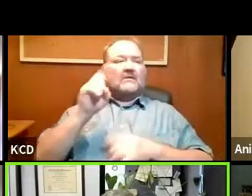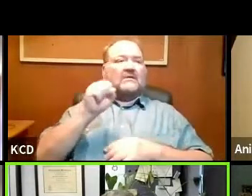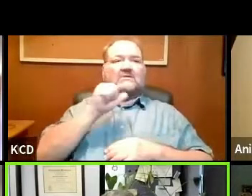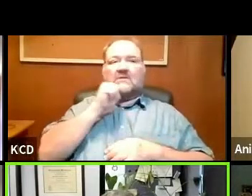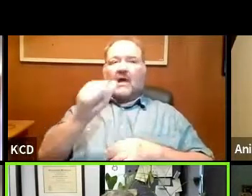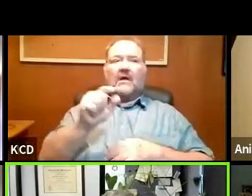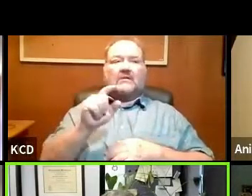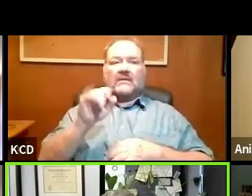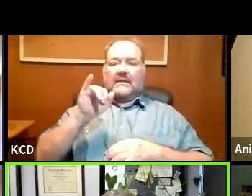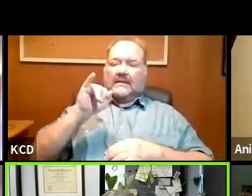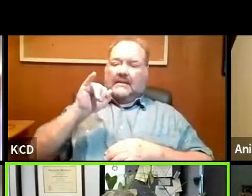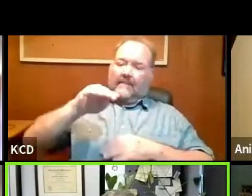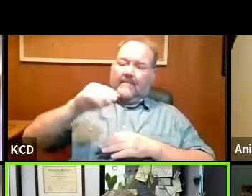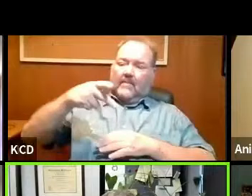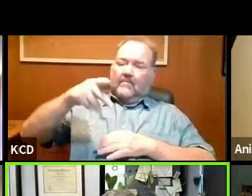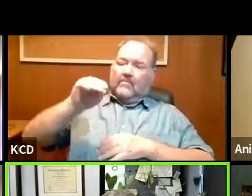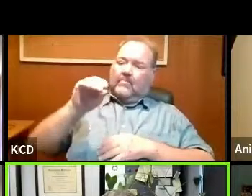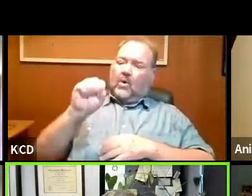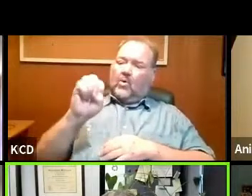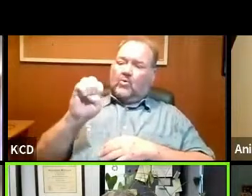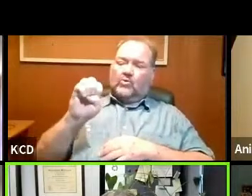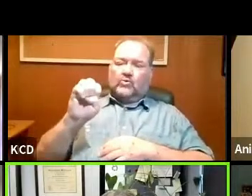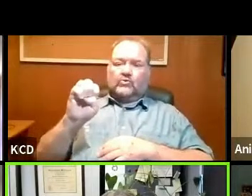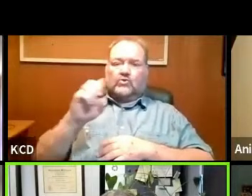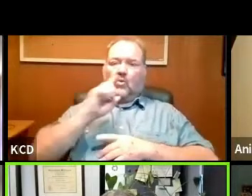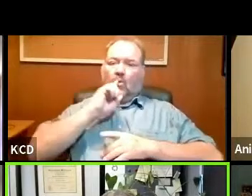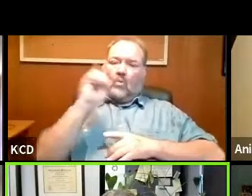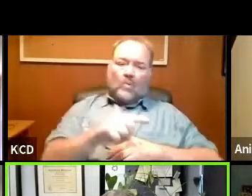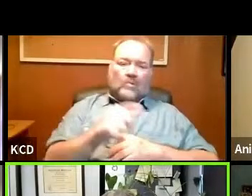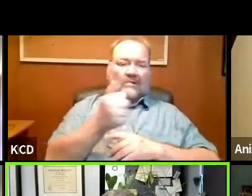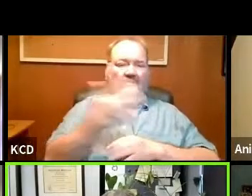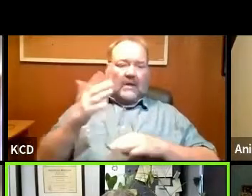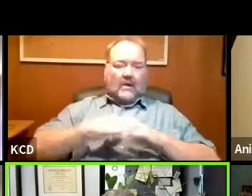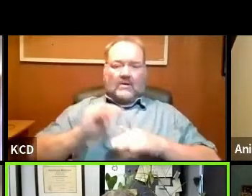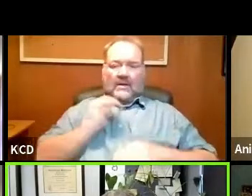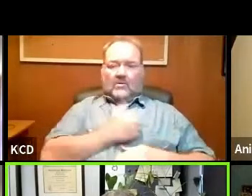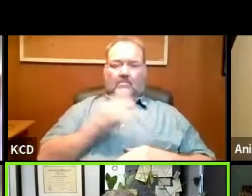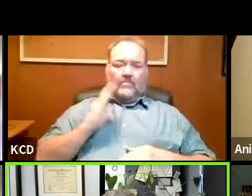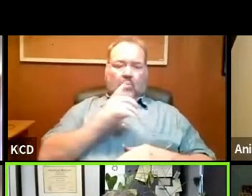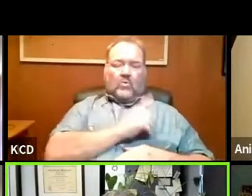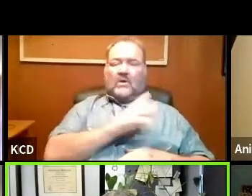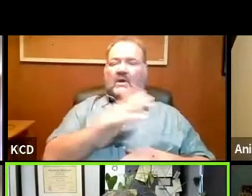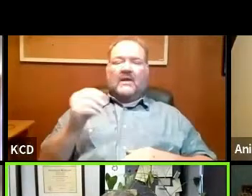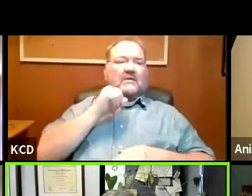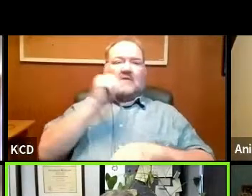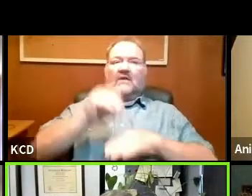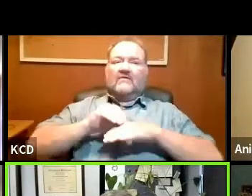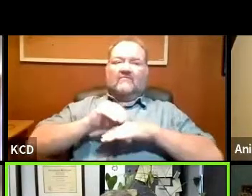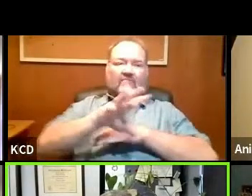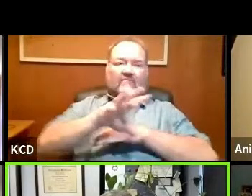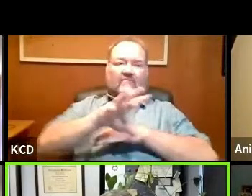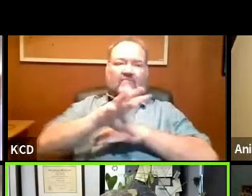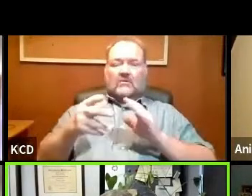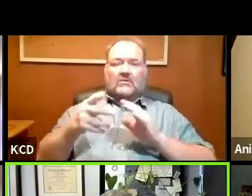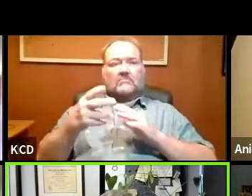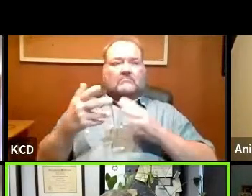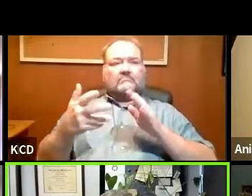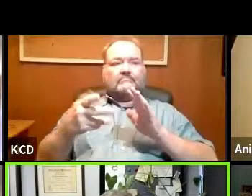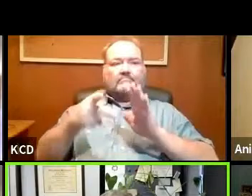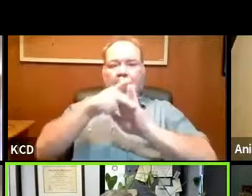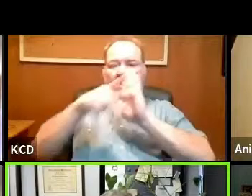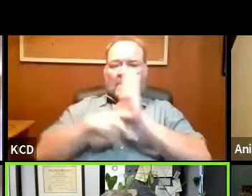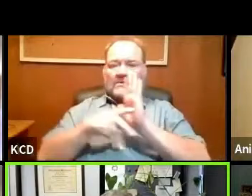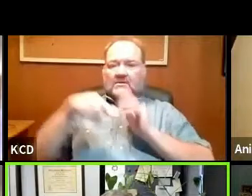actually impose anything on this board, nor does it affect the regulations of this